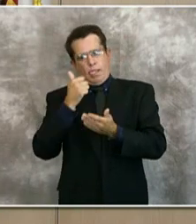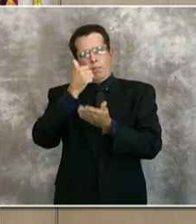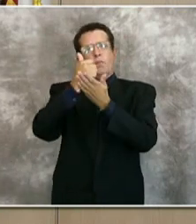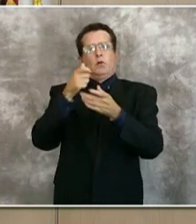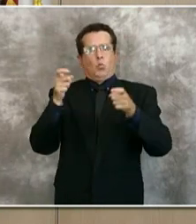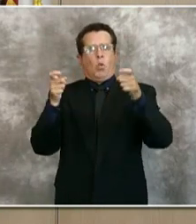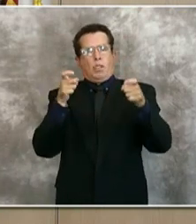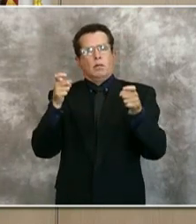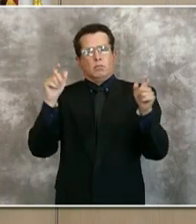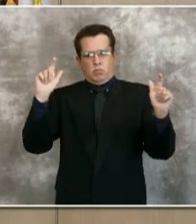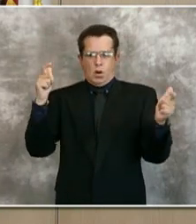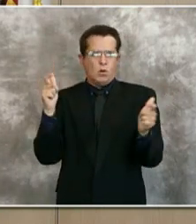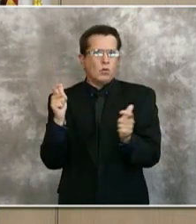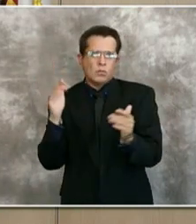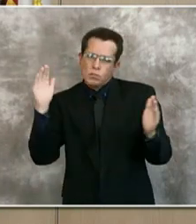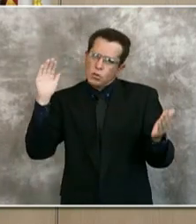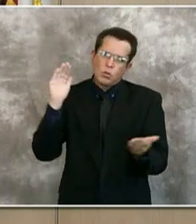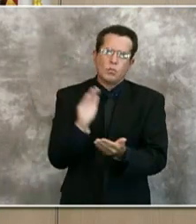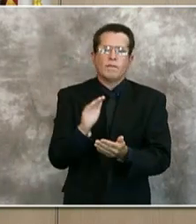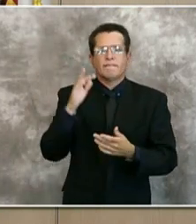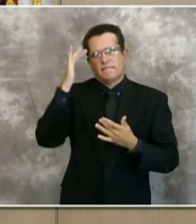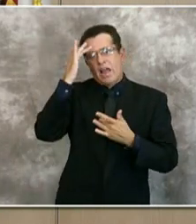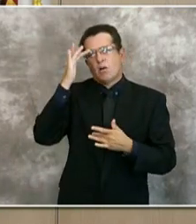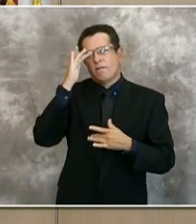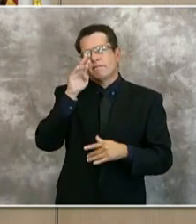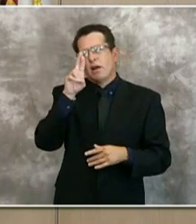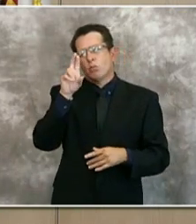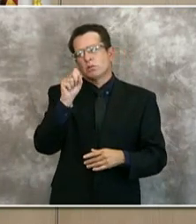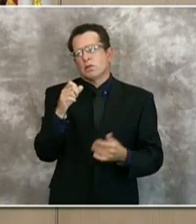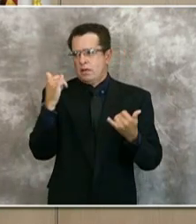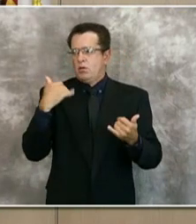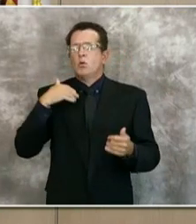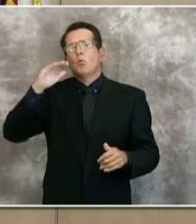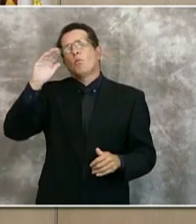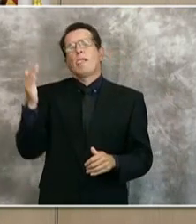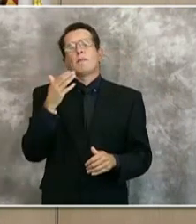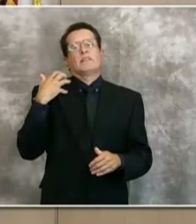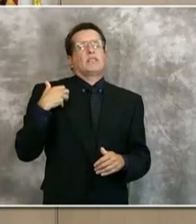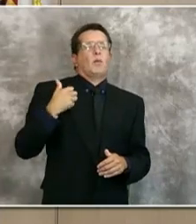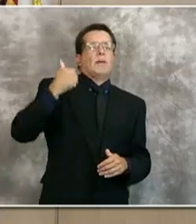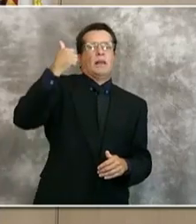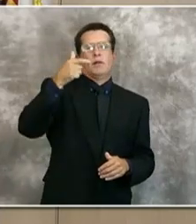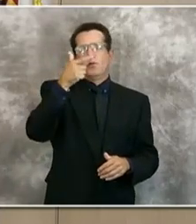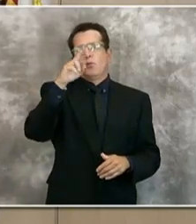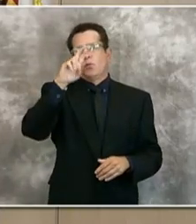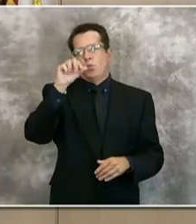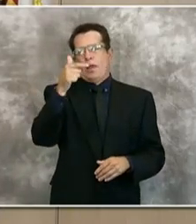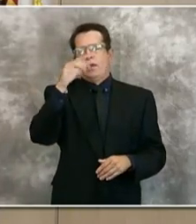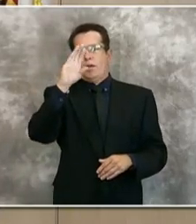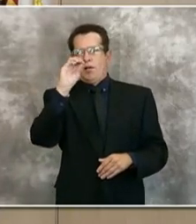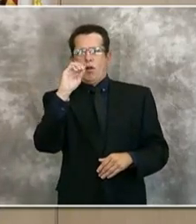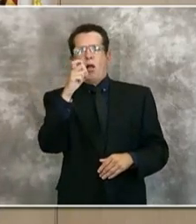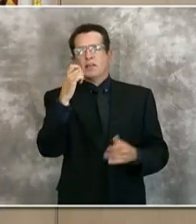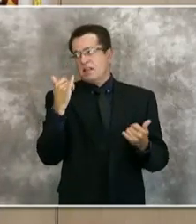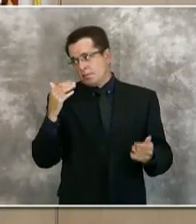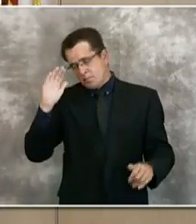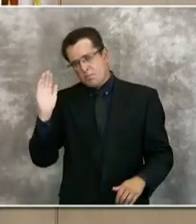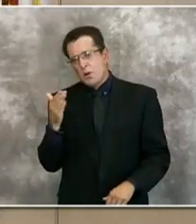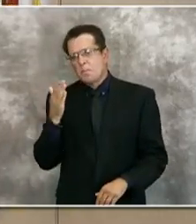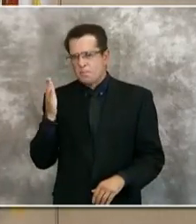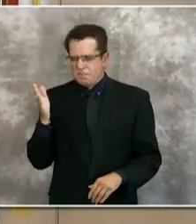Now please welcome back to the podium Chairman Greg Cox, who will continue our update today.